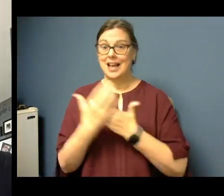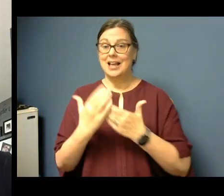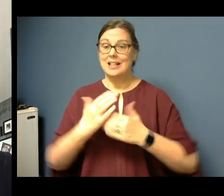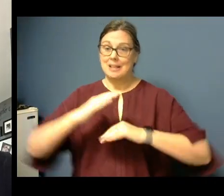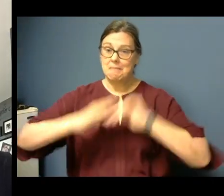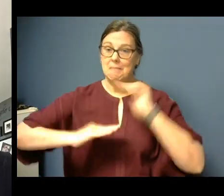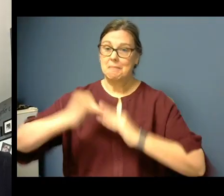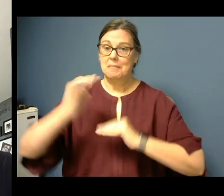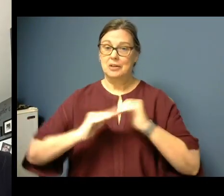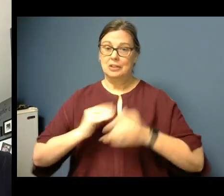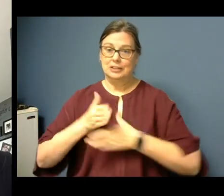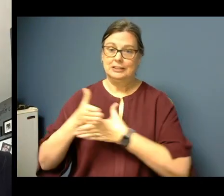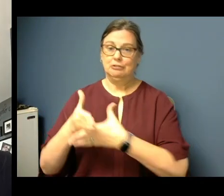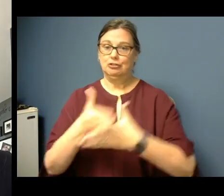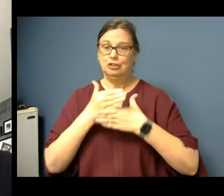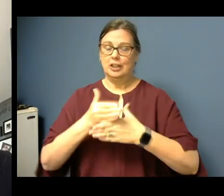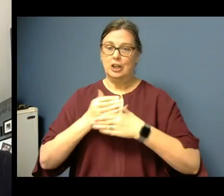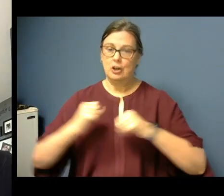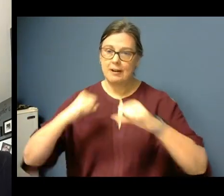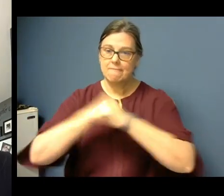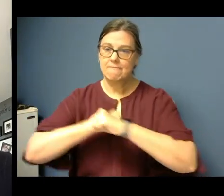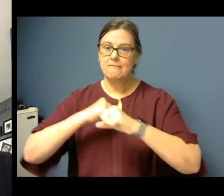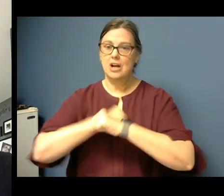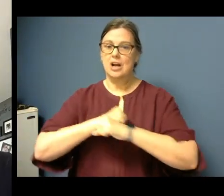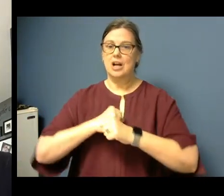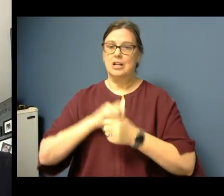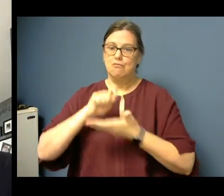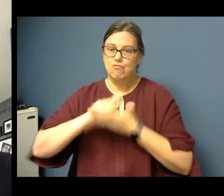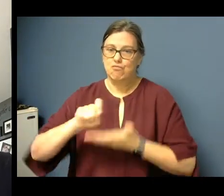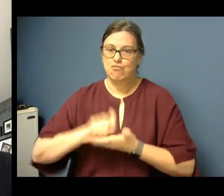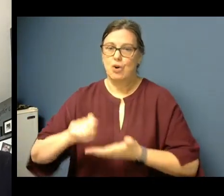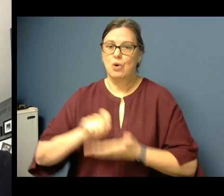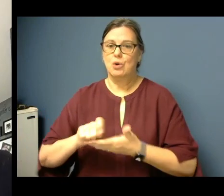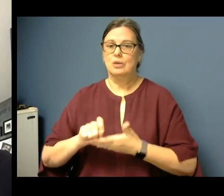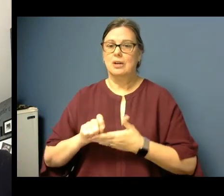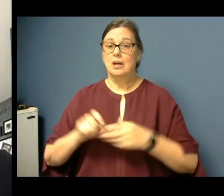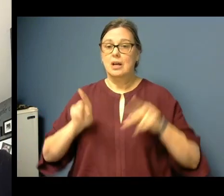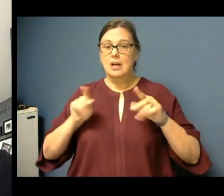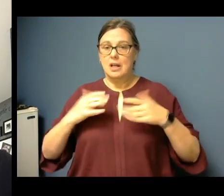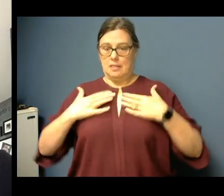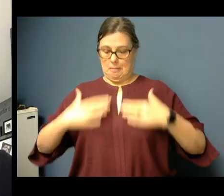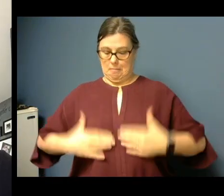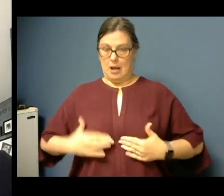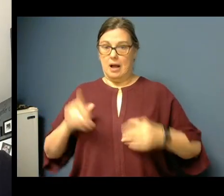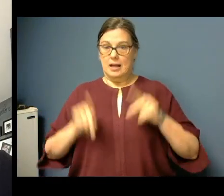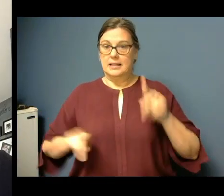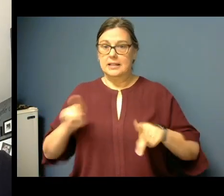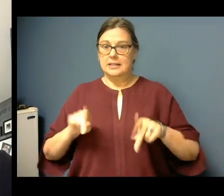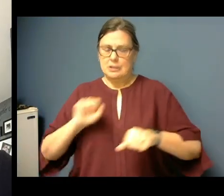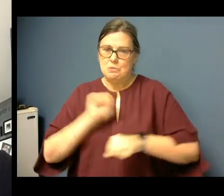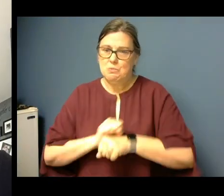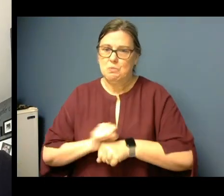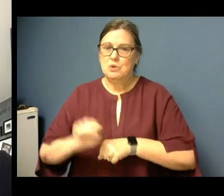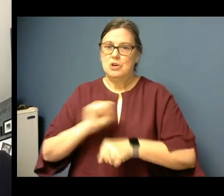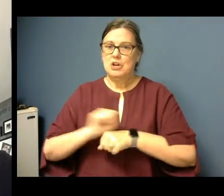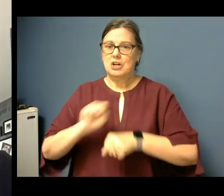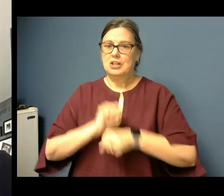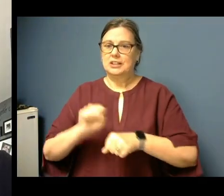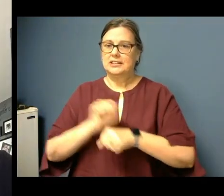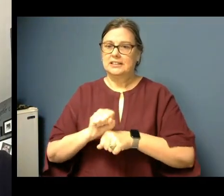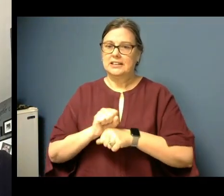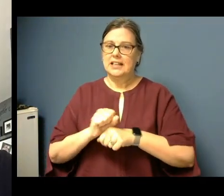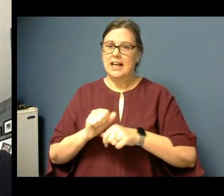fought and wrote, the bodies that birthed and worked and strained to keep